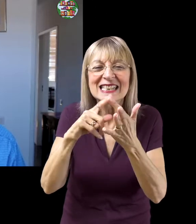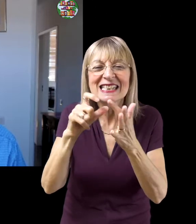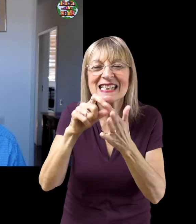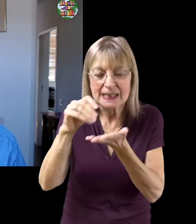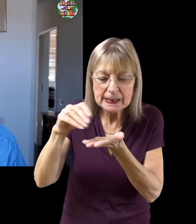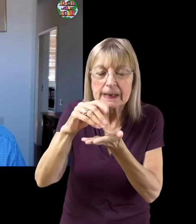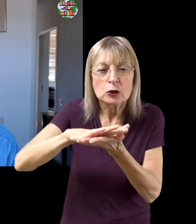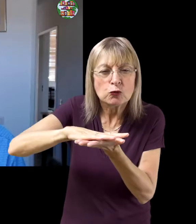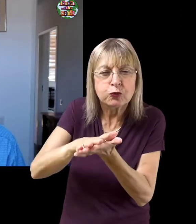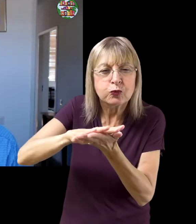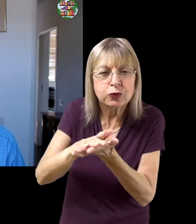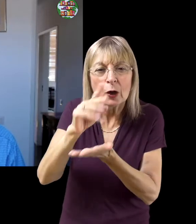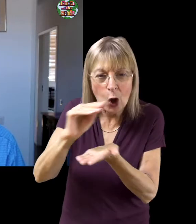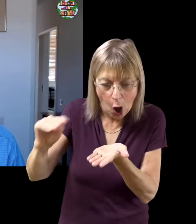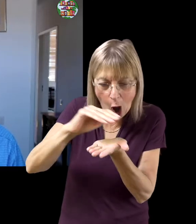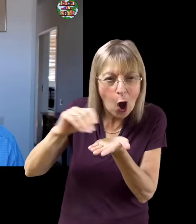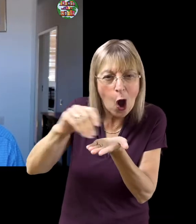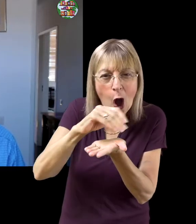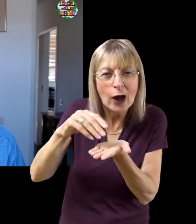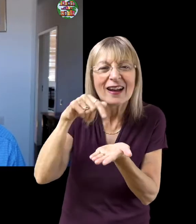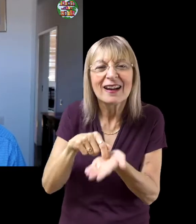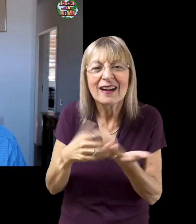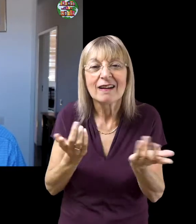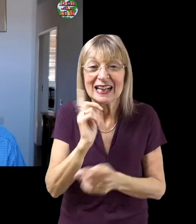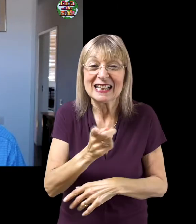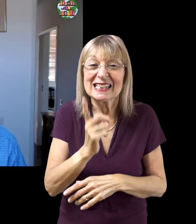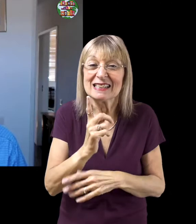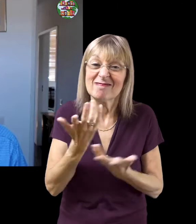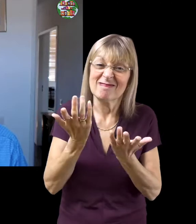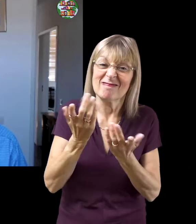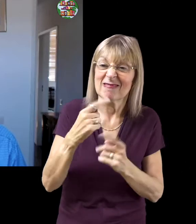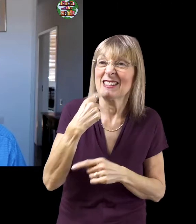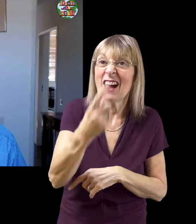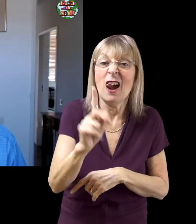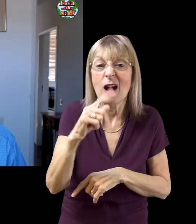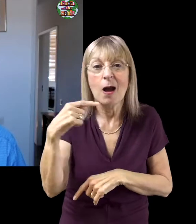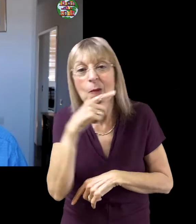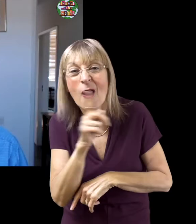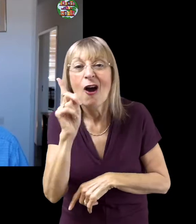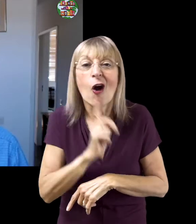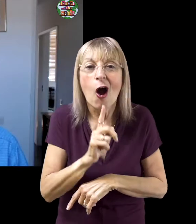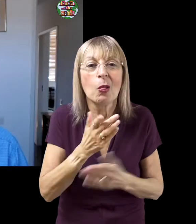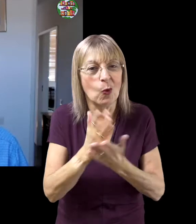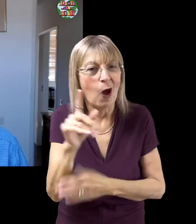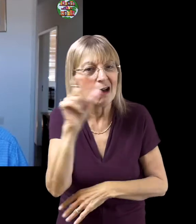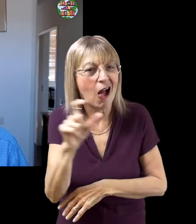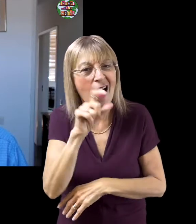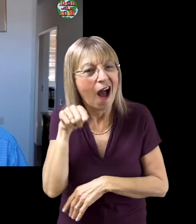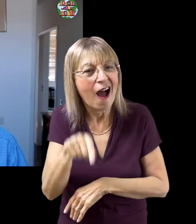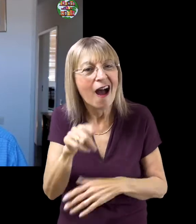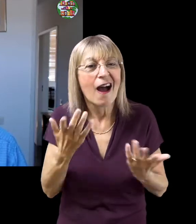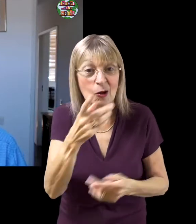you put on crushed aniseed sweets. And they also do it in this kind of gender